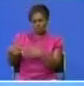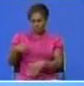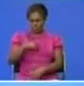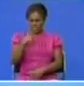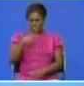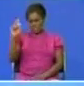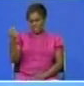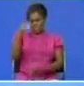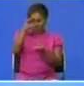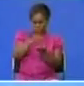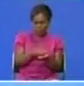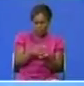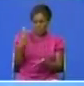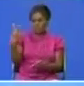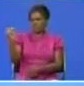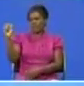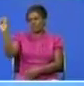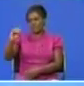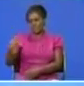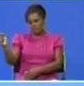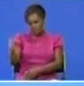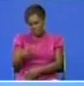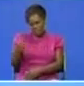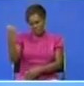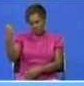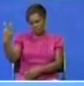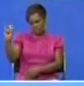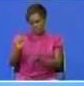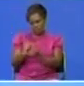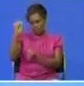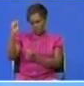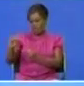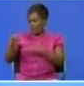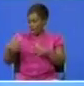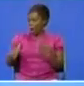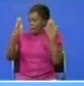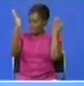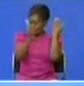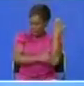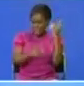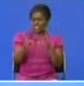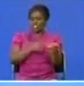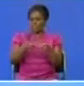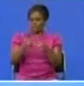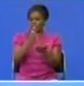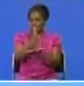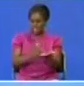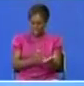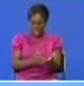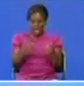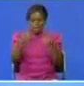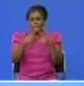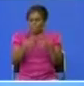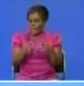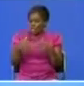Kenya fell by 25% in the first 5 months of 2015, showing just how badly the industry has been damaged. However, all